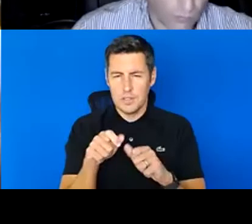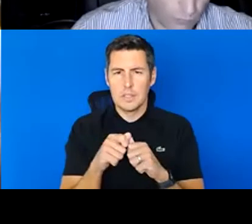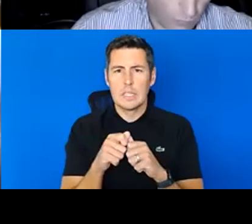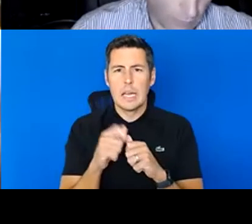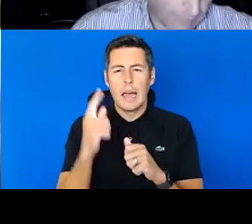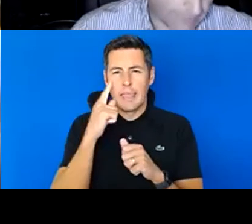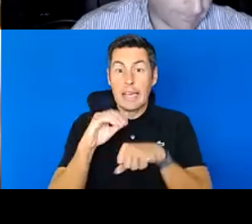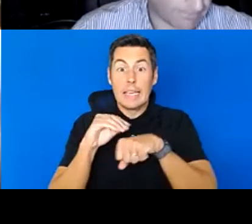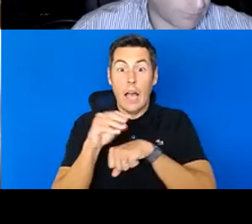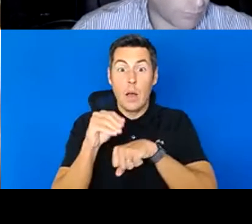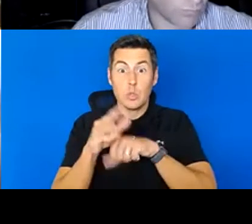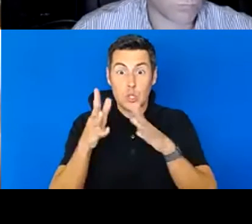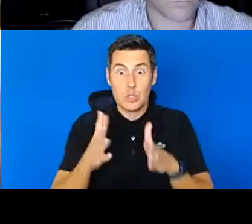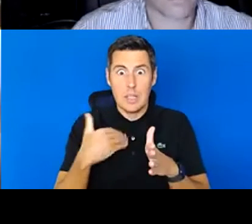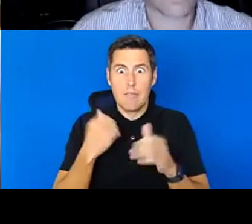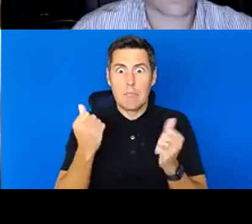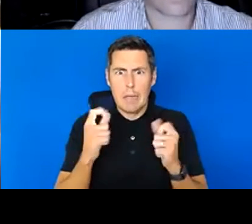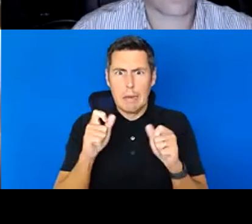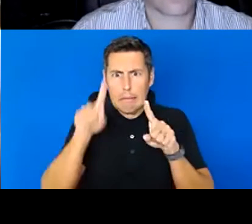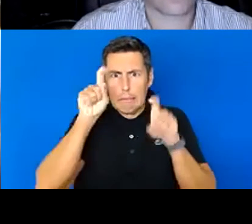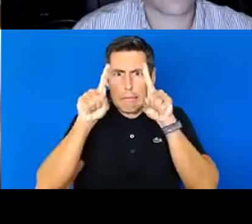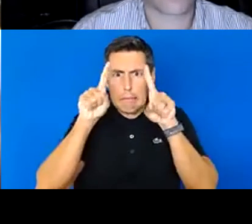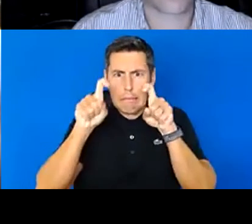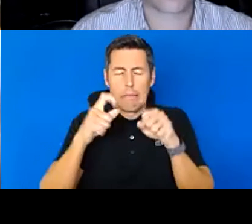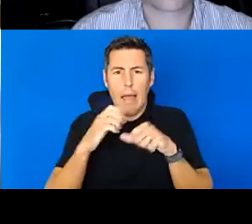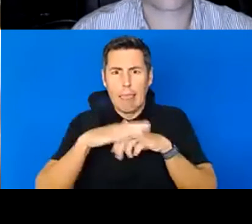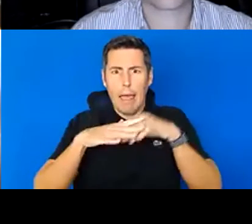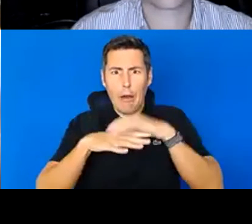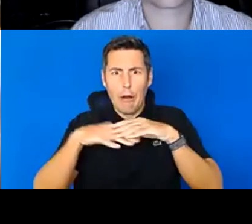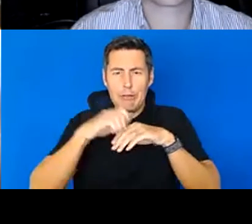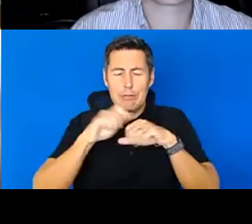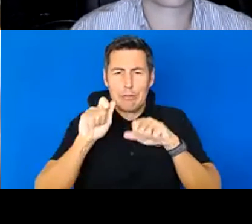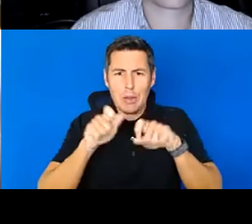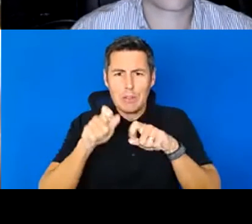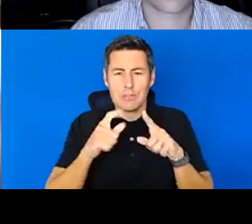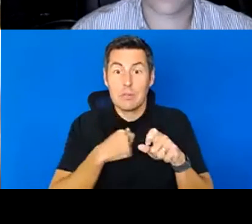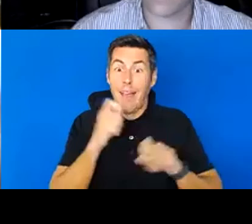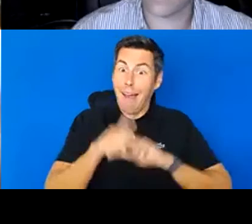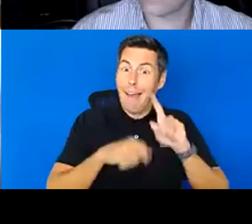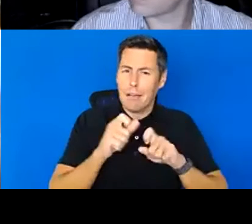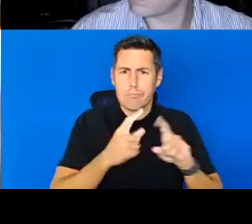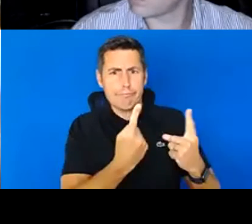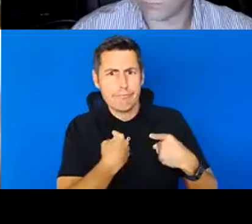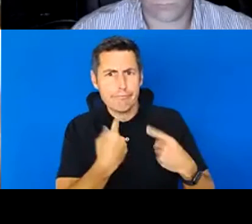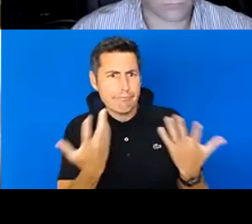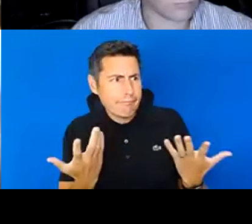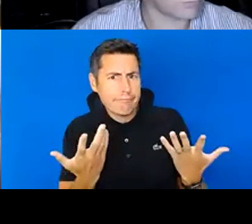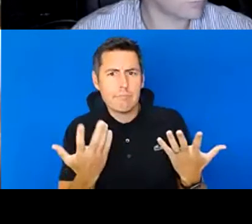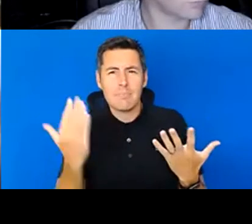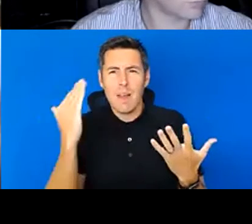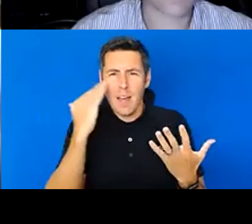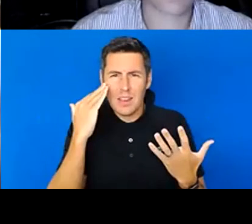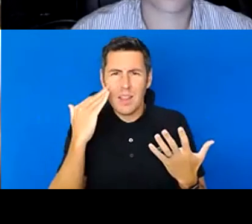questions, and I think we have layers of questions that have gone unanswered. But I know Saturday we worked with over